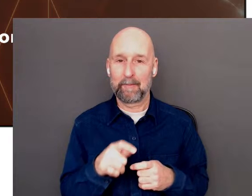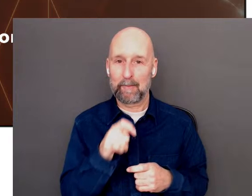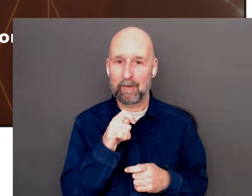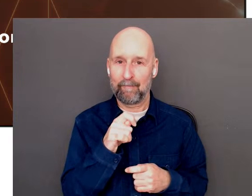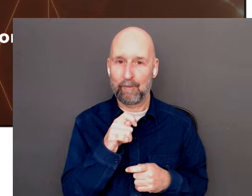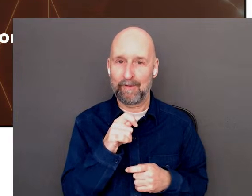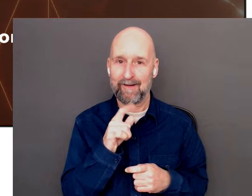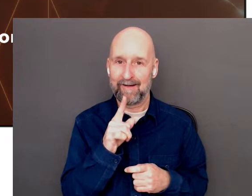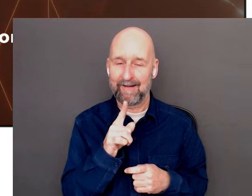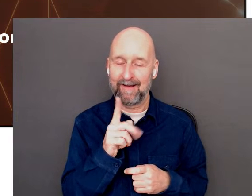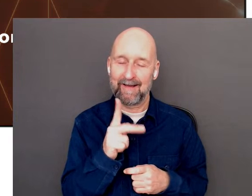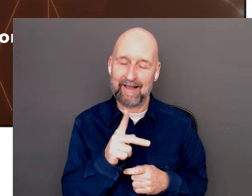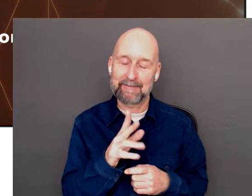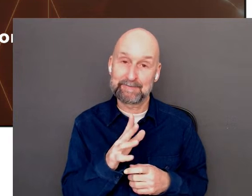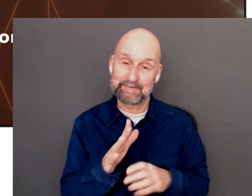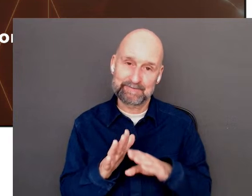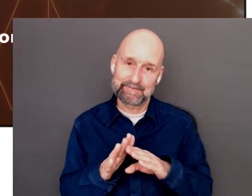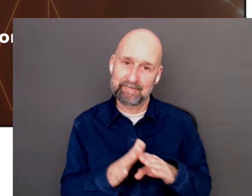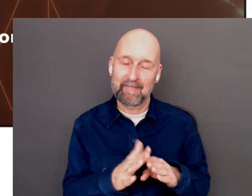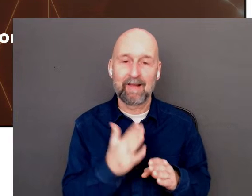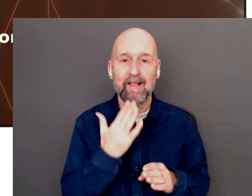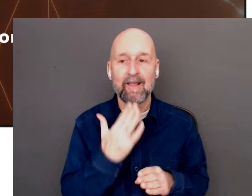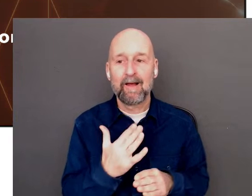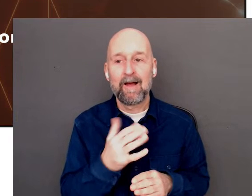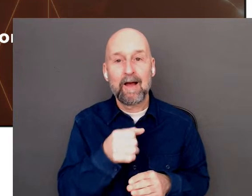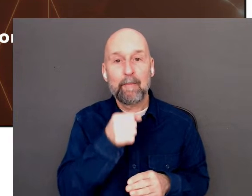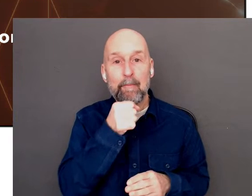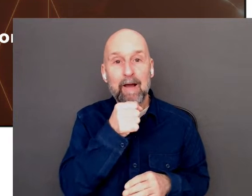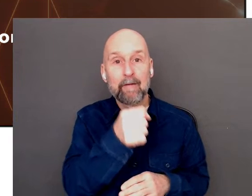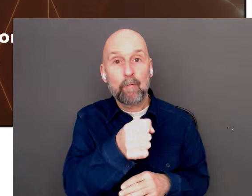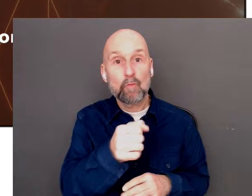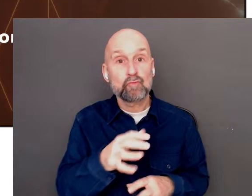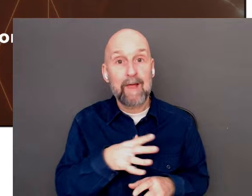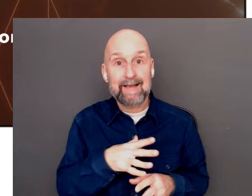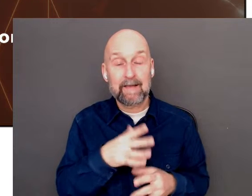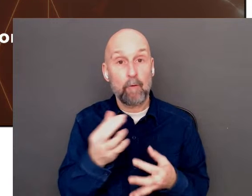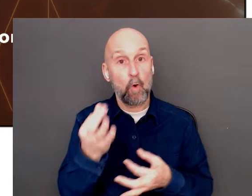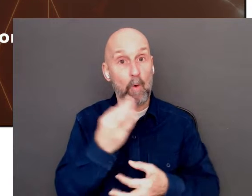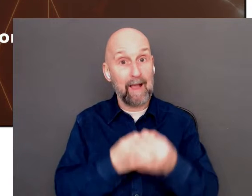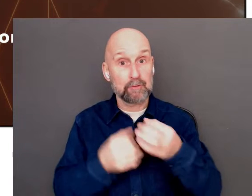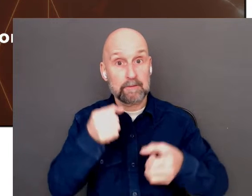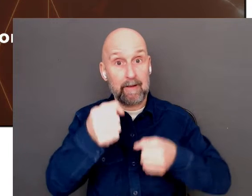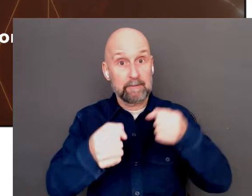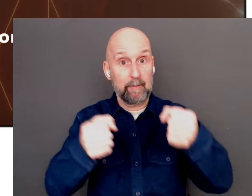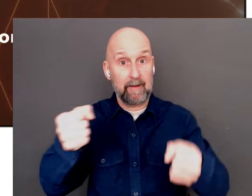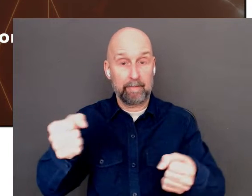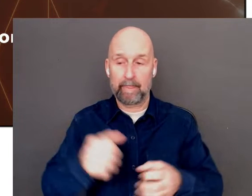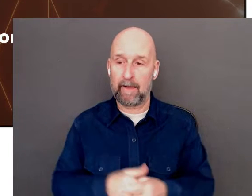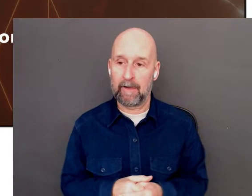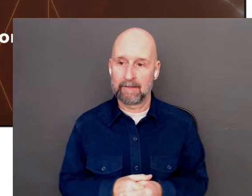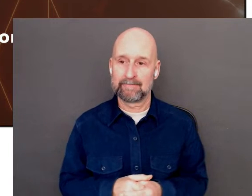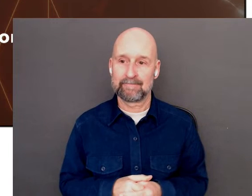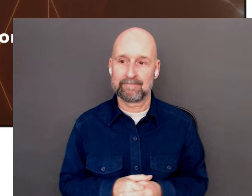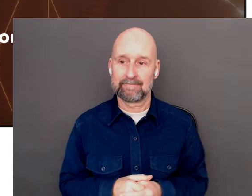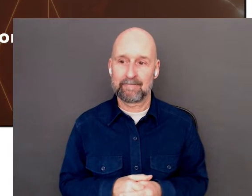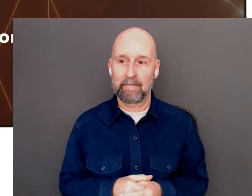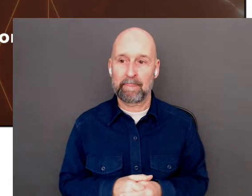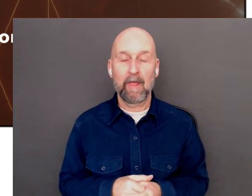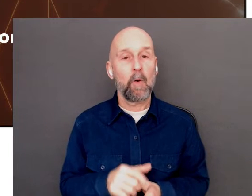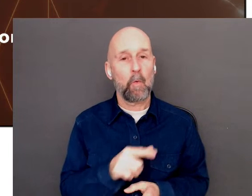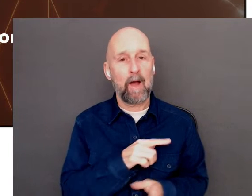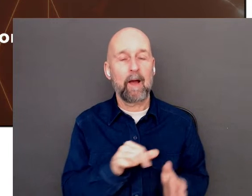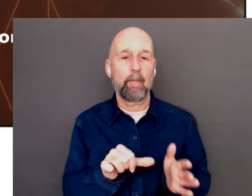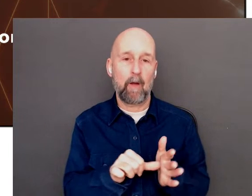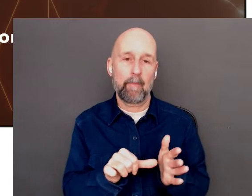you. Is the microphone ready for questions? It's getting ready. We have had issues with batteries today.